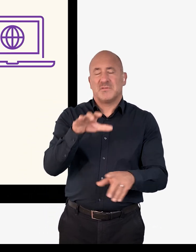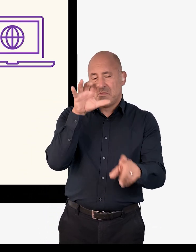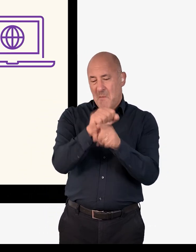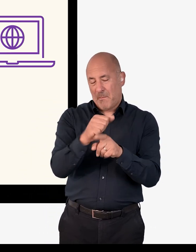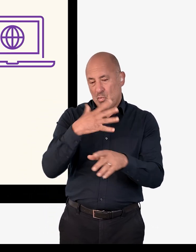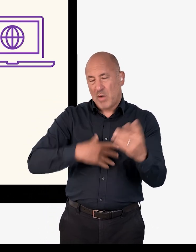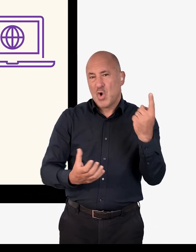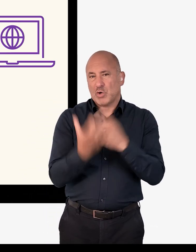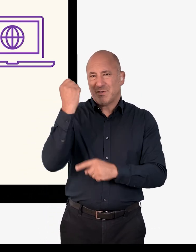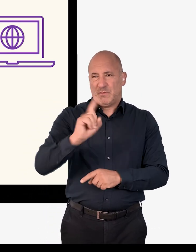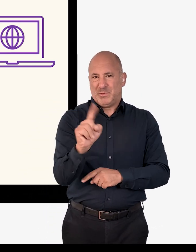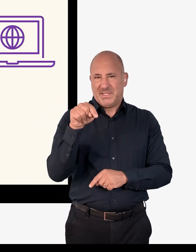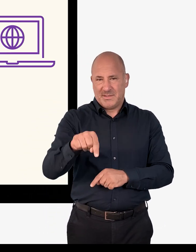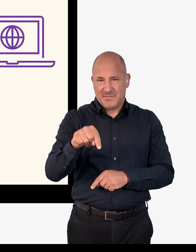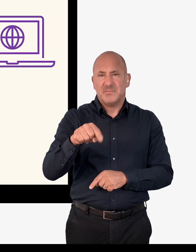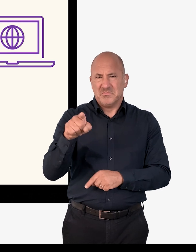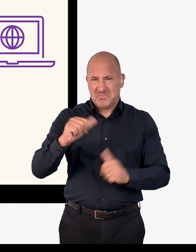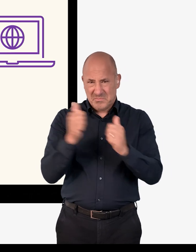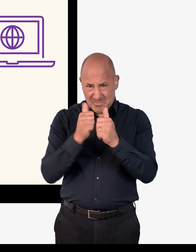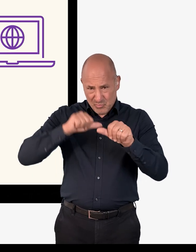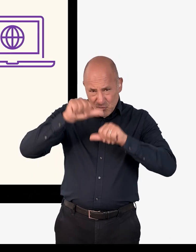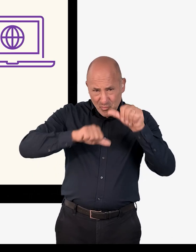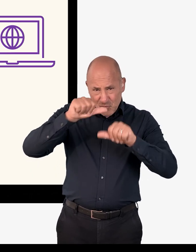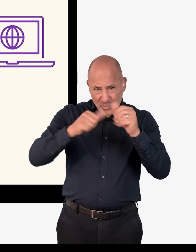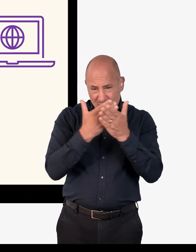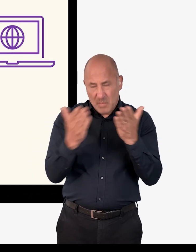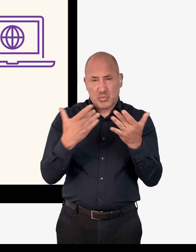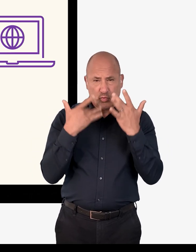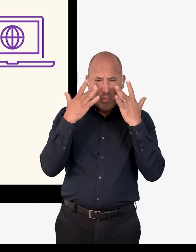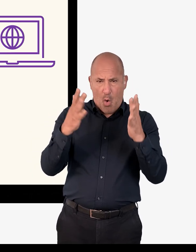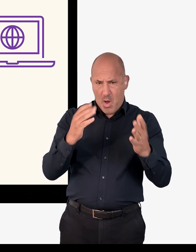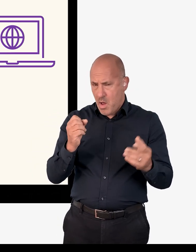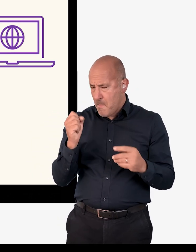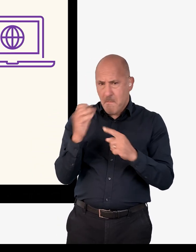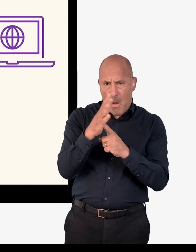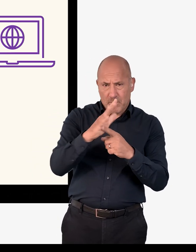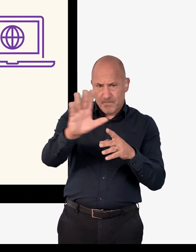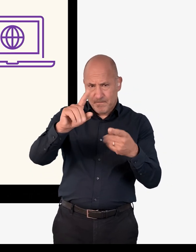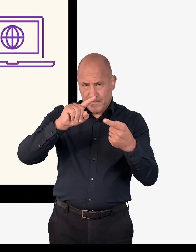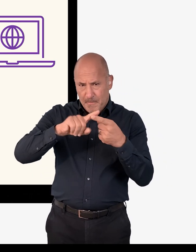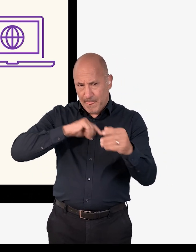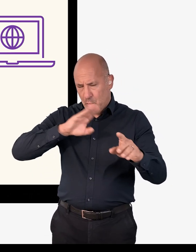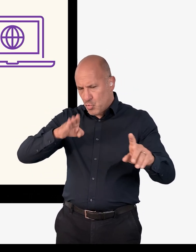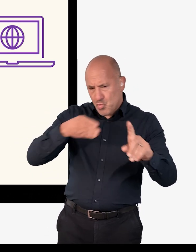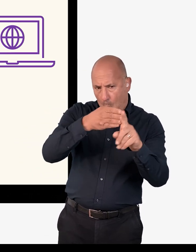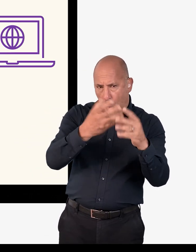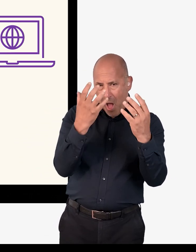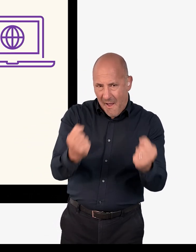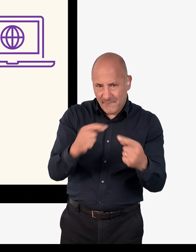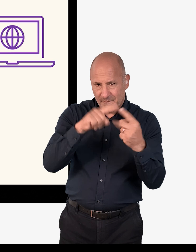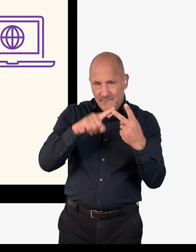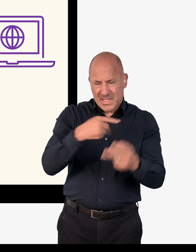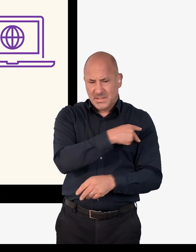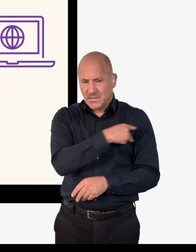that clearly identified what they wanted to achieve and worked to ensure that they clearly demonstrated the following